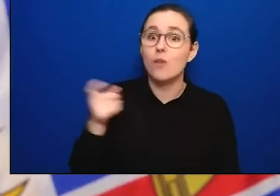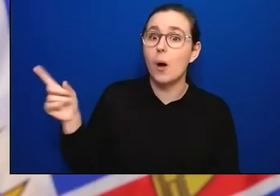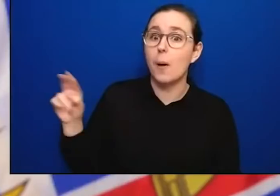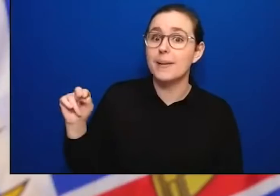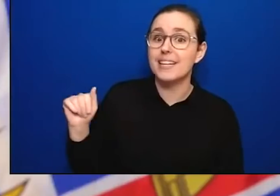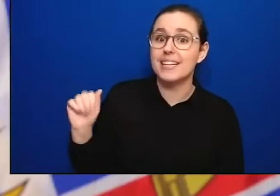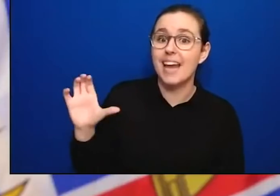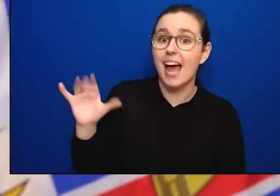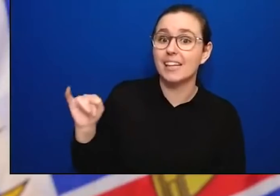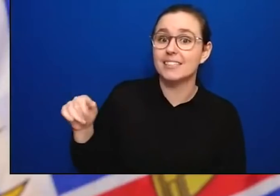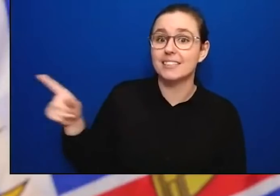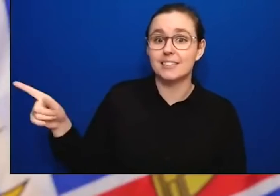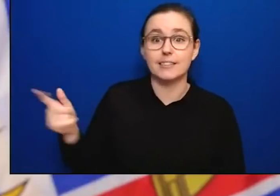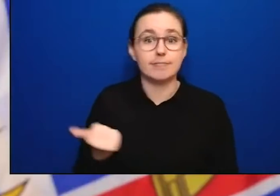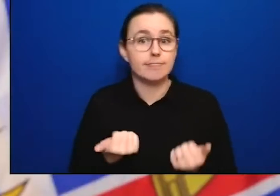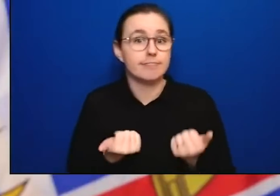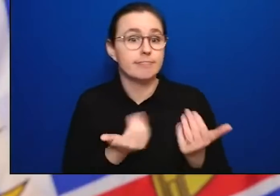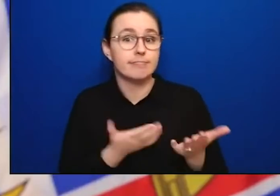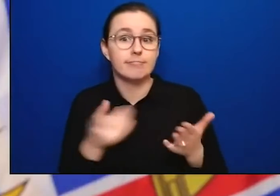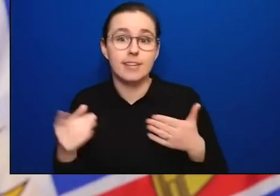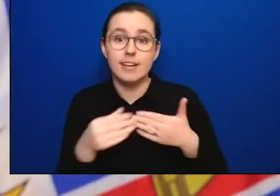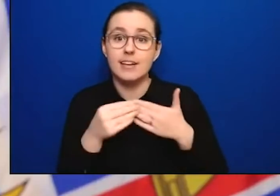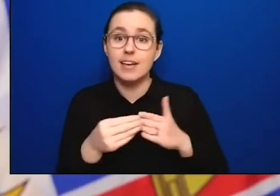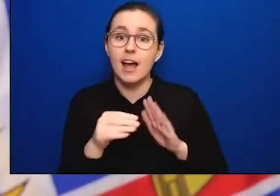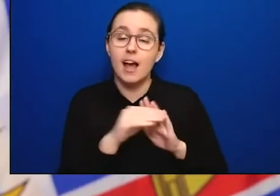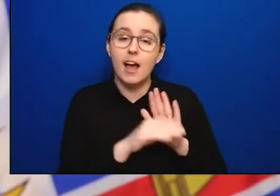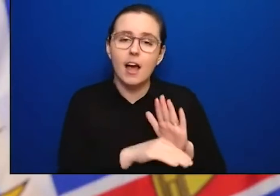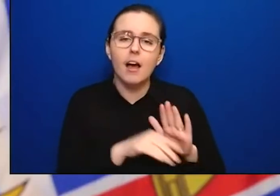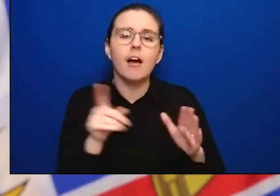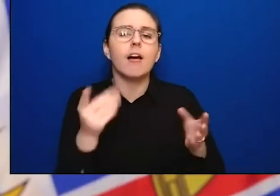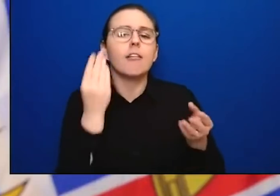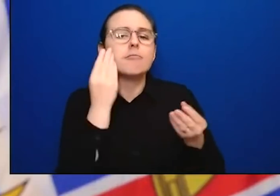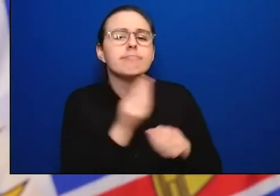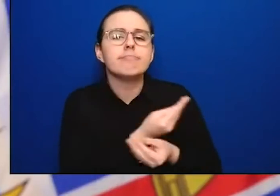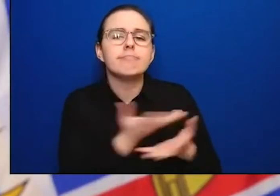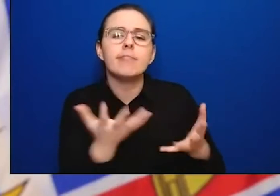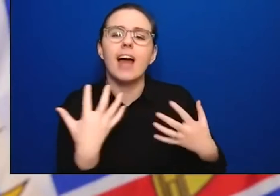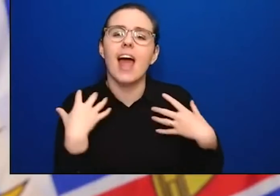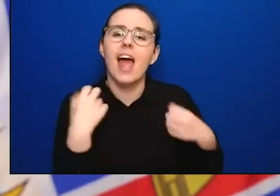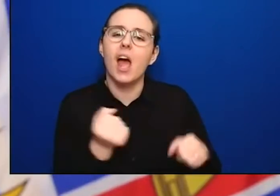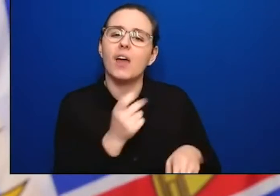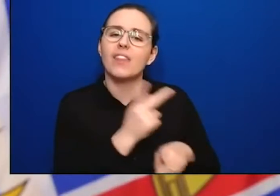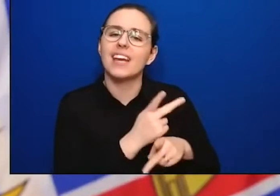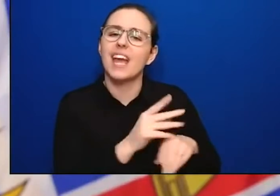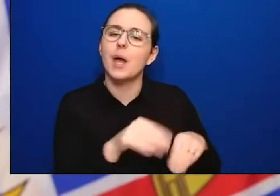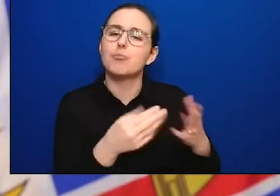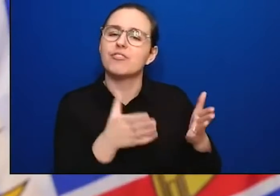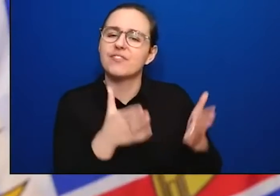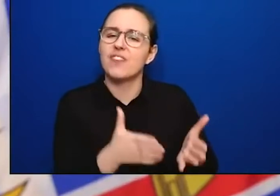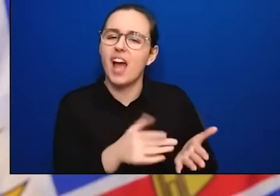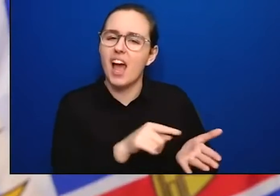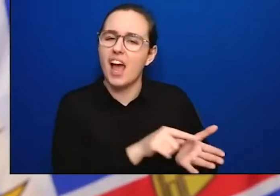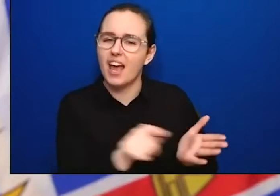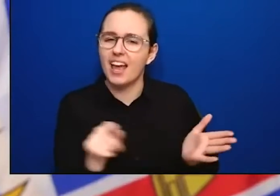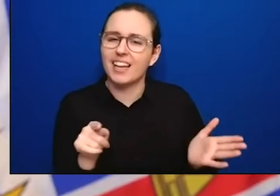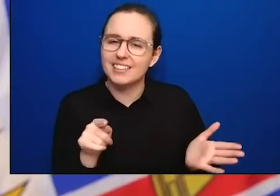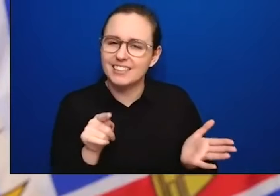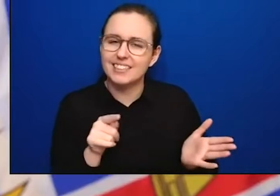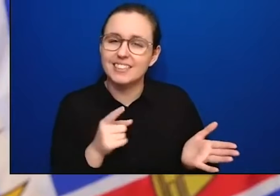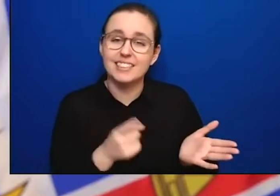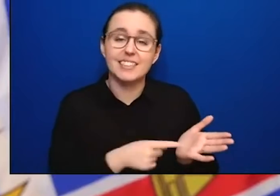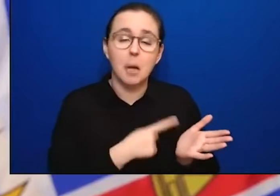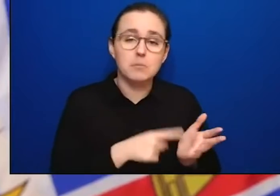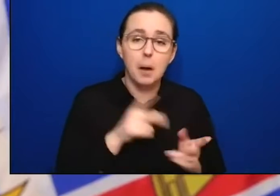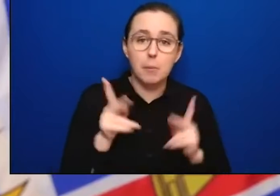And the things that we learn about from NACI are, their guidance is directed towards healthcare providers,